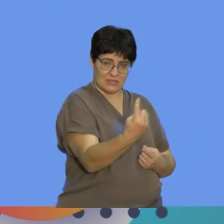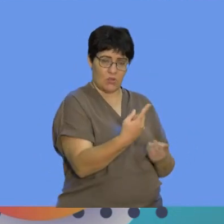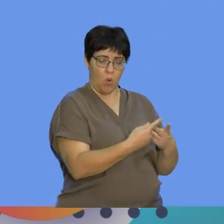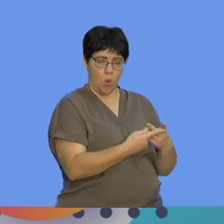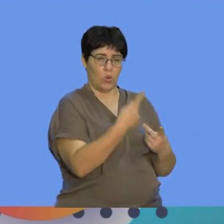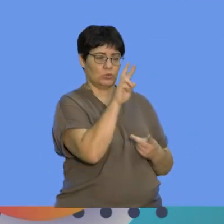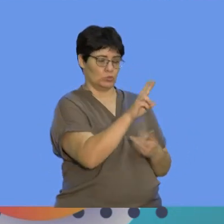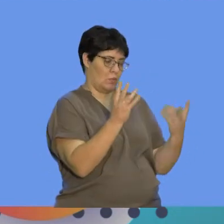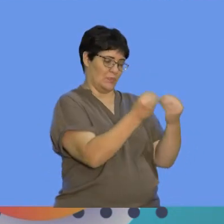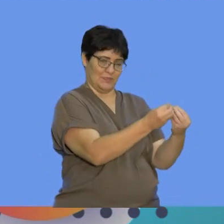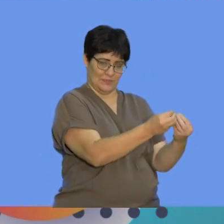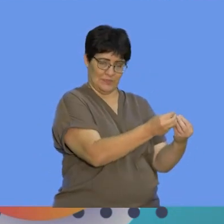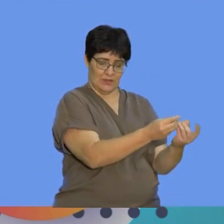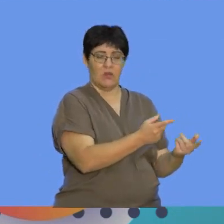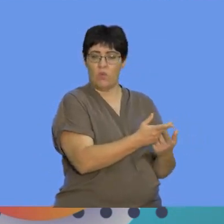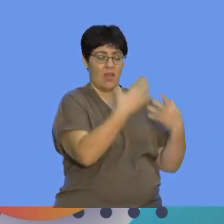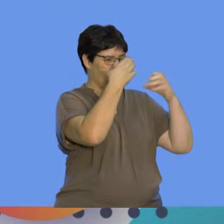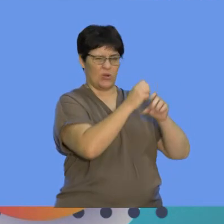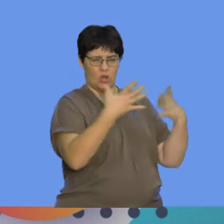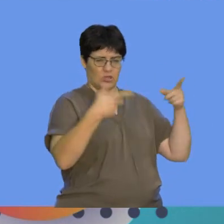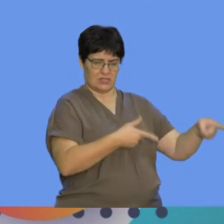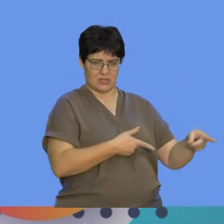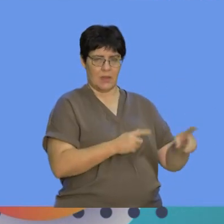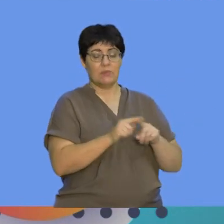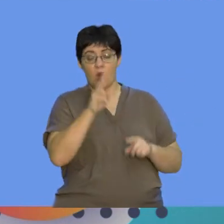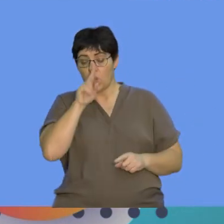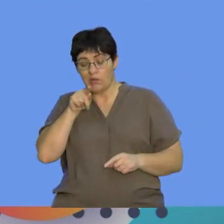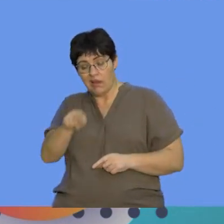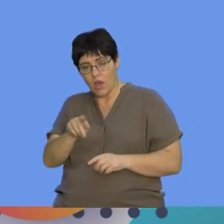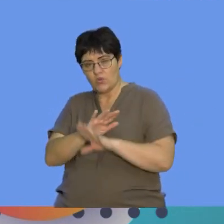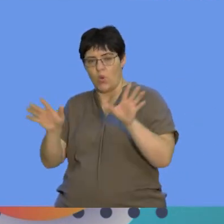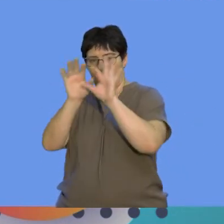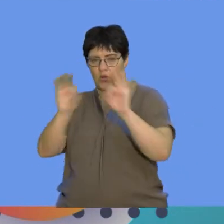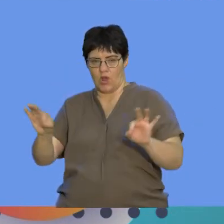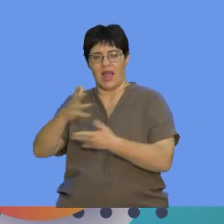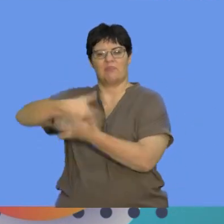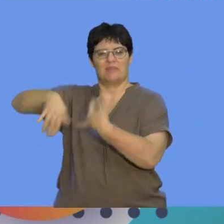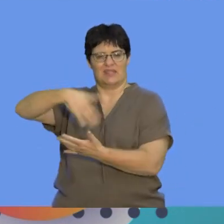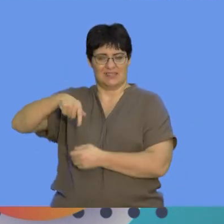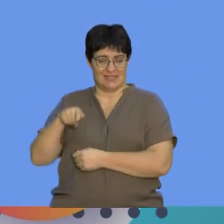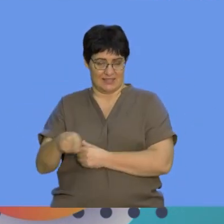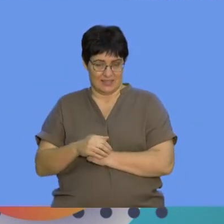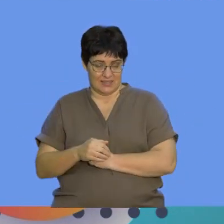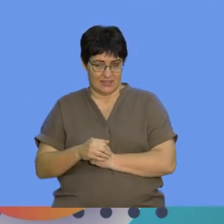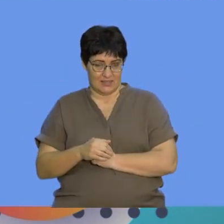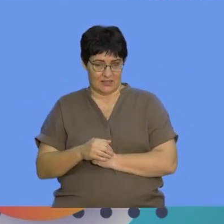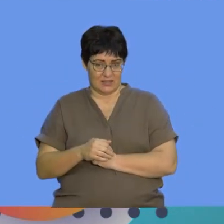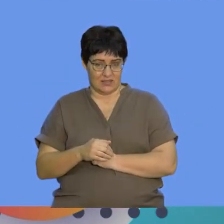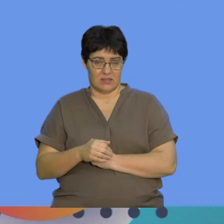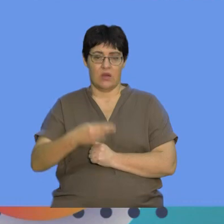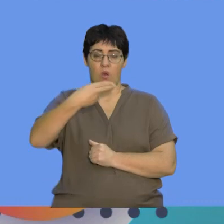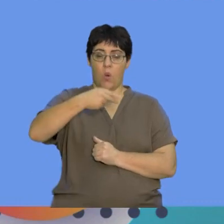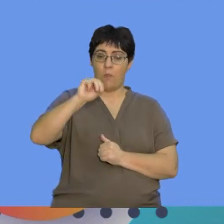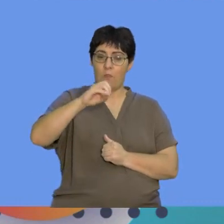our attention on that for now, but we looked at impure substances in terms of mixtures, you know, homogeneous as well